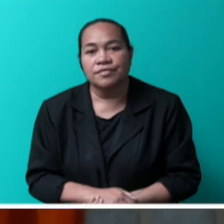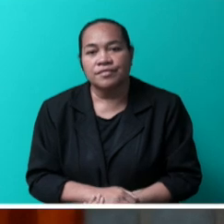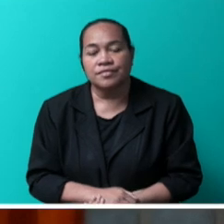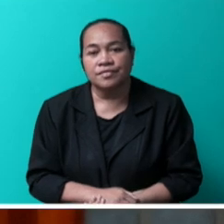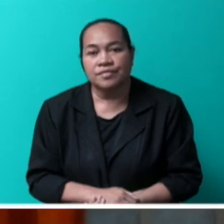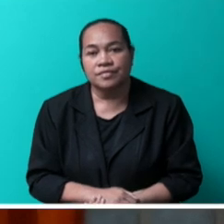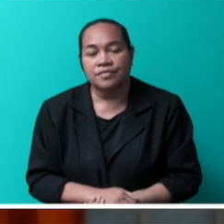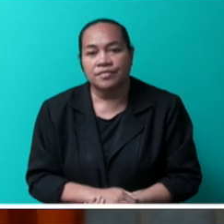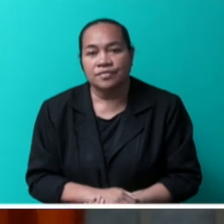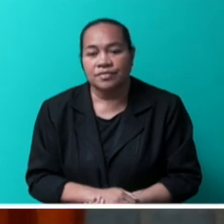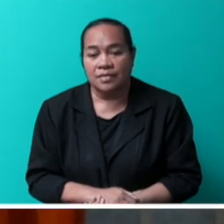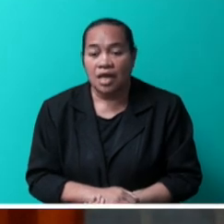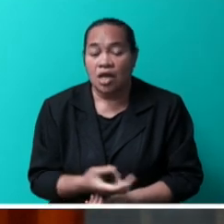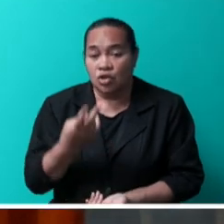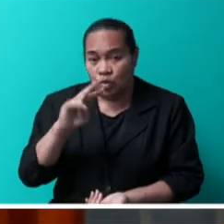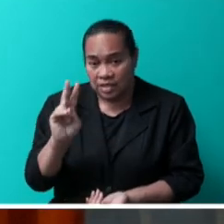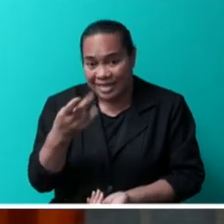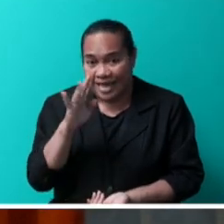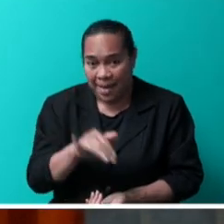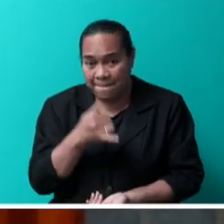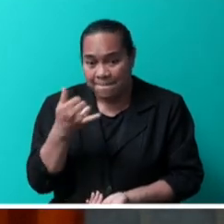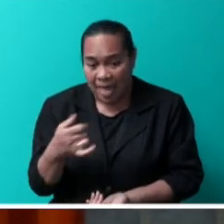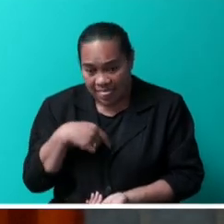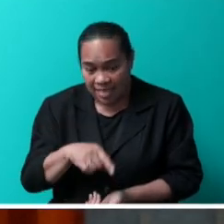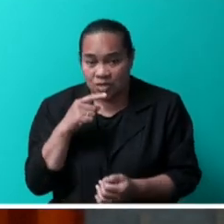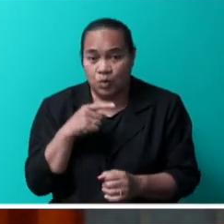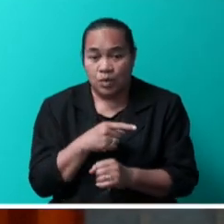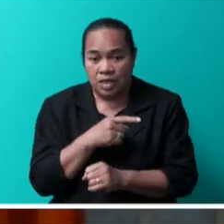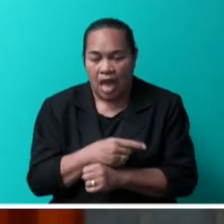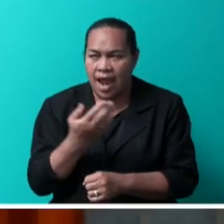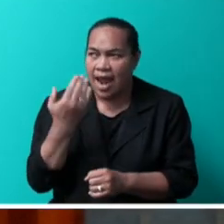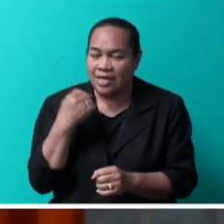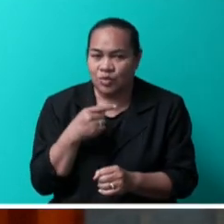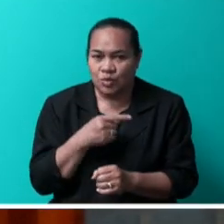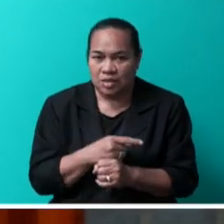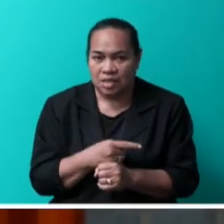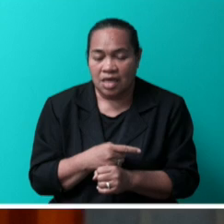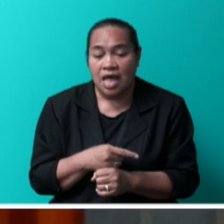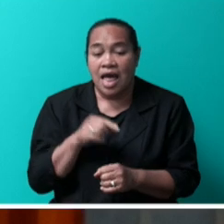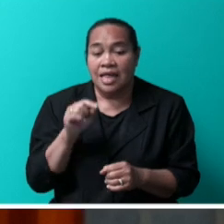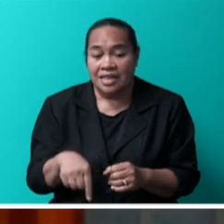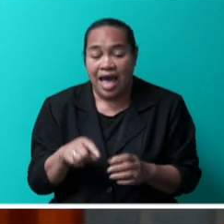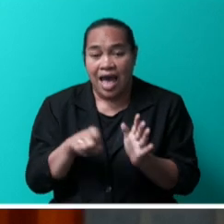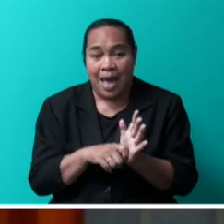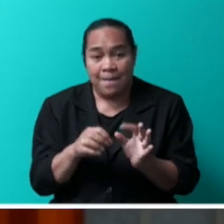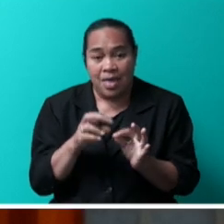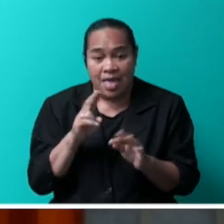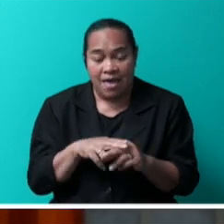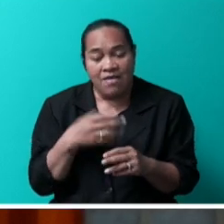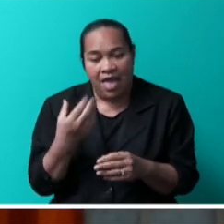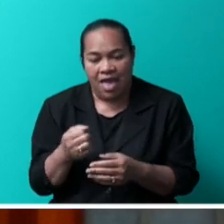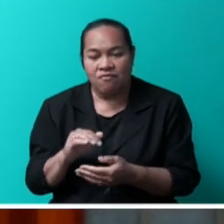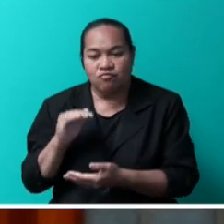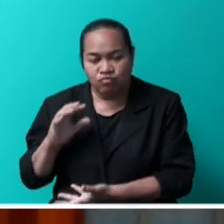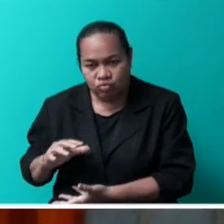at 22nd of May this week, or last week, the Reserve Bank holds around